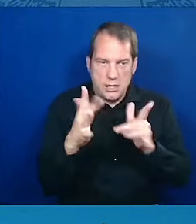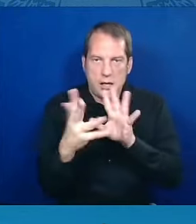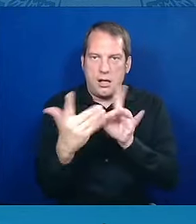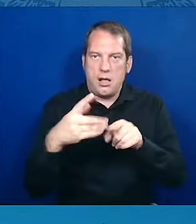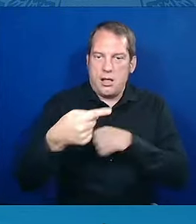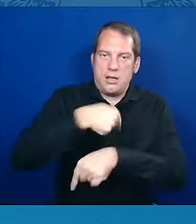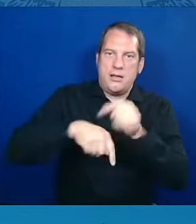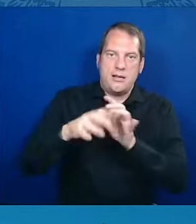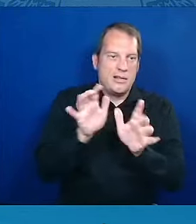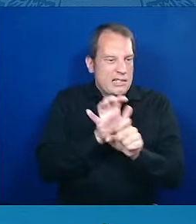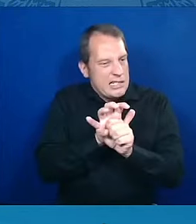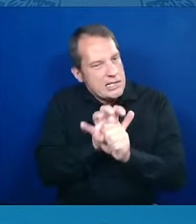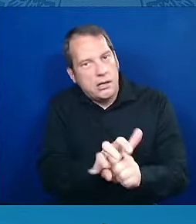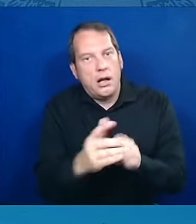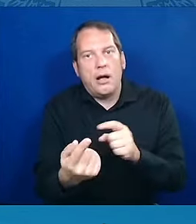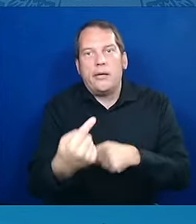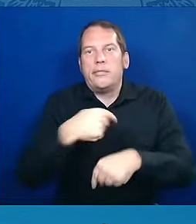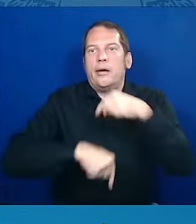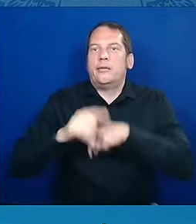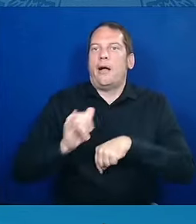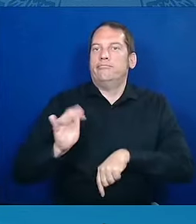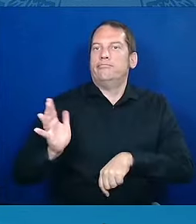2025. Randy, can you believe they put that thing in writing?